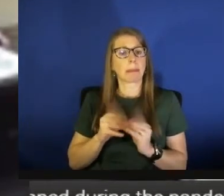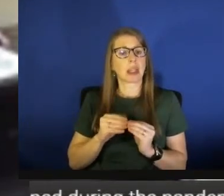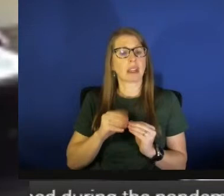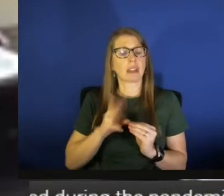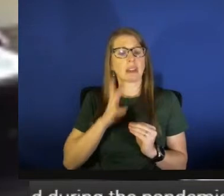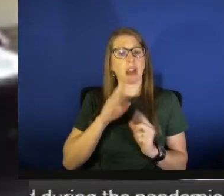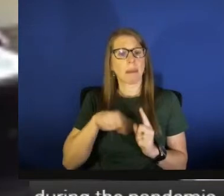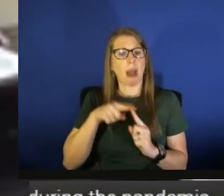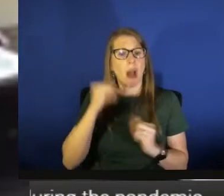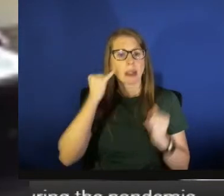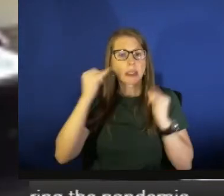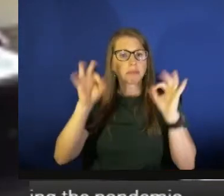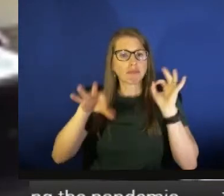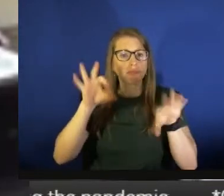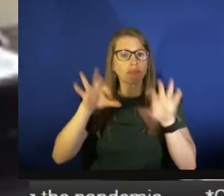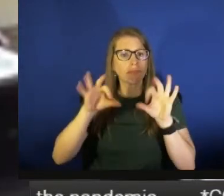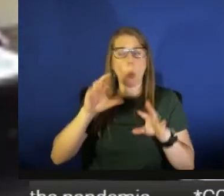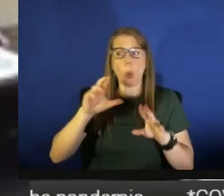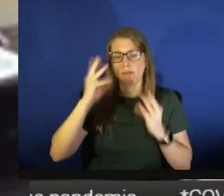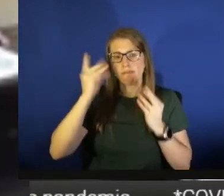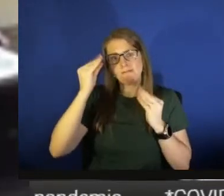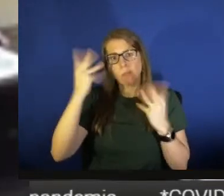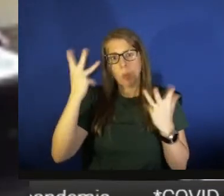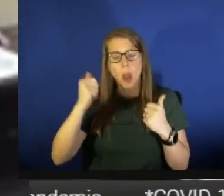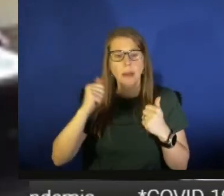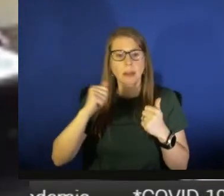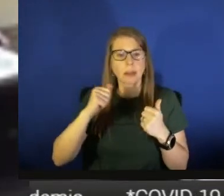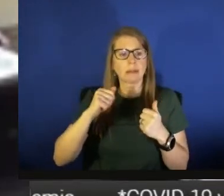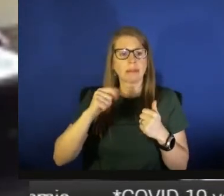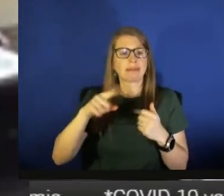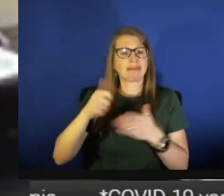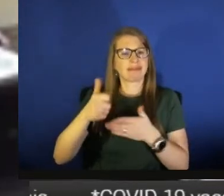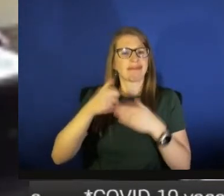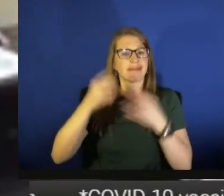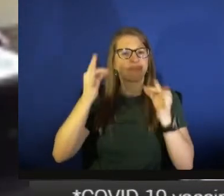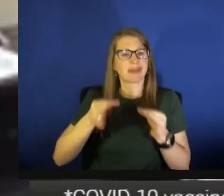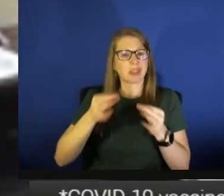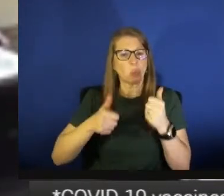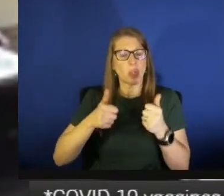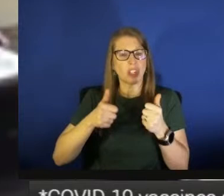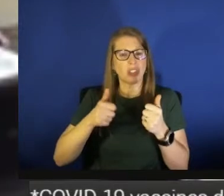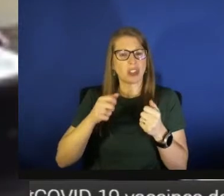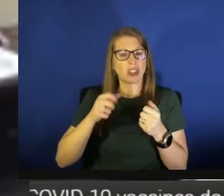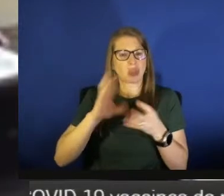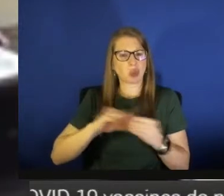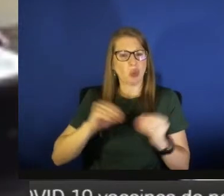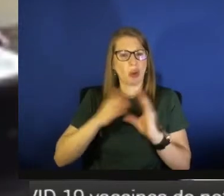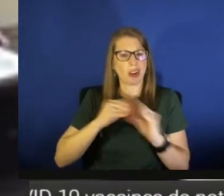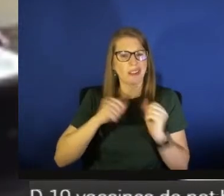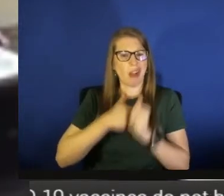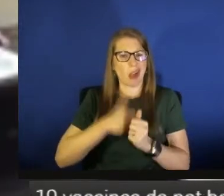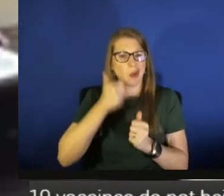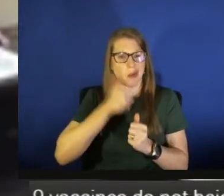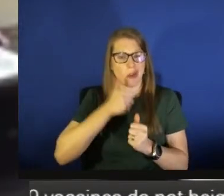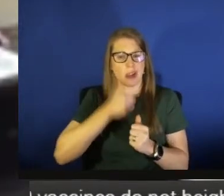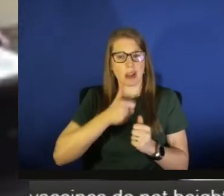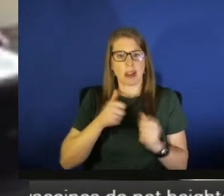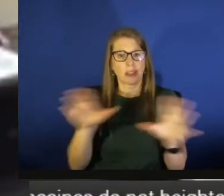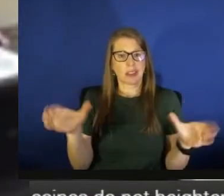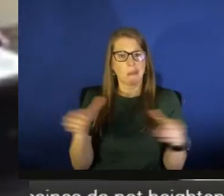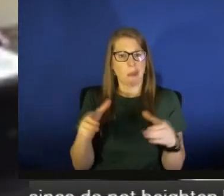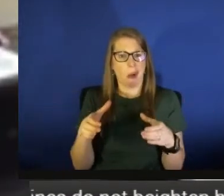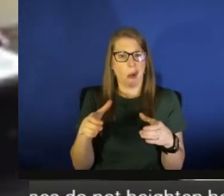ideas and what's on people's minds to determine what stories to pursue every day. And we generally did that in a small conference